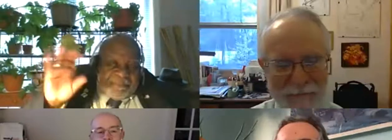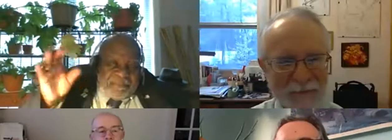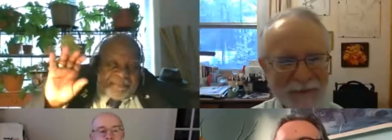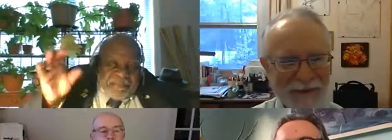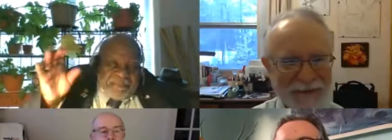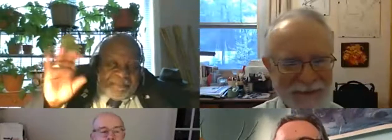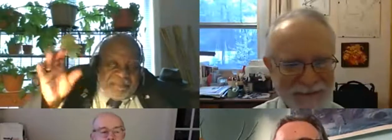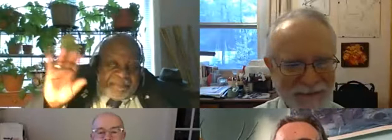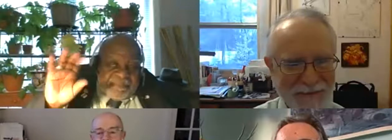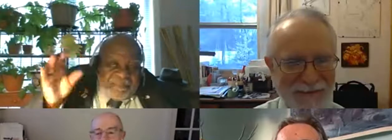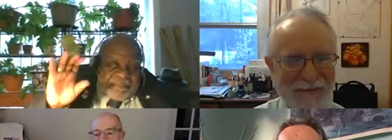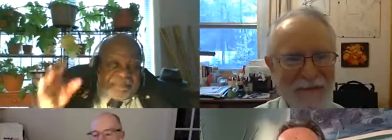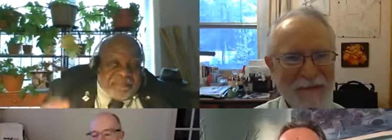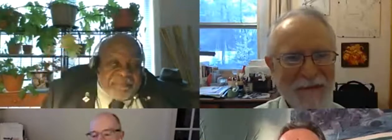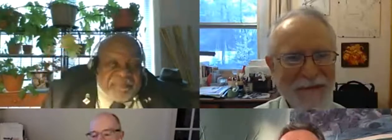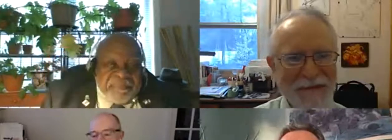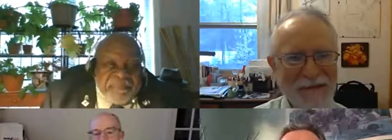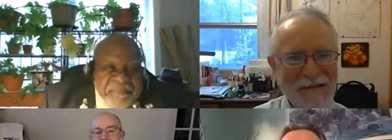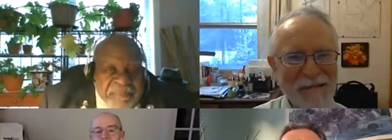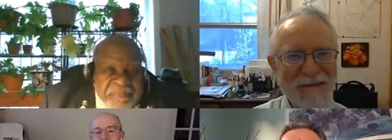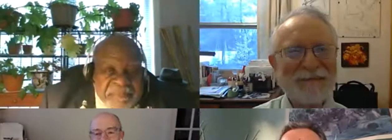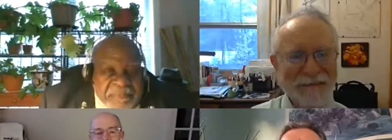will be posting this on the VCDR website. So then